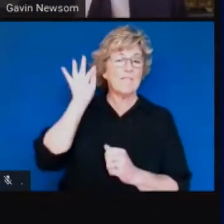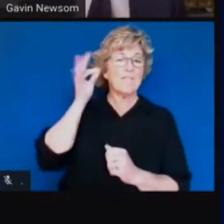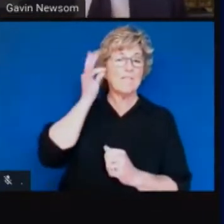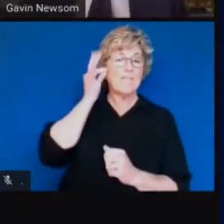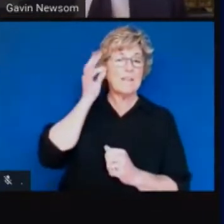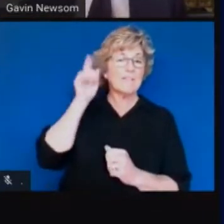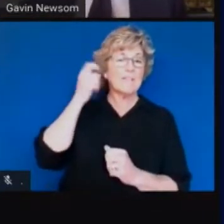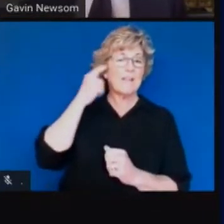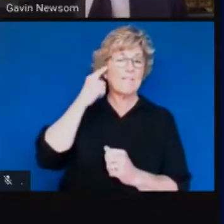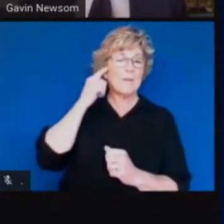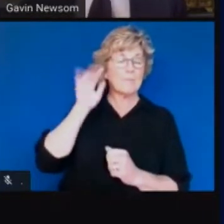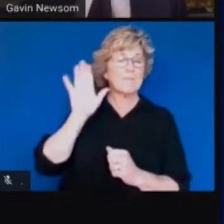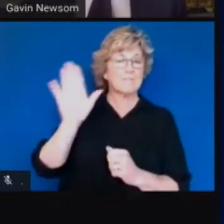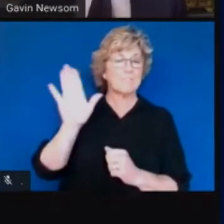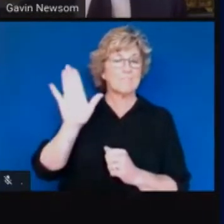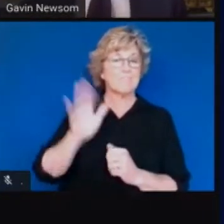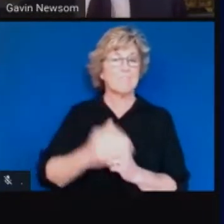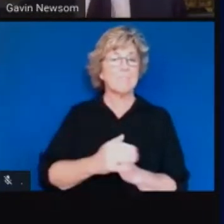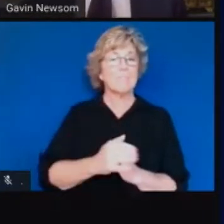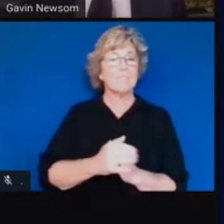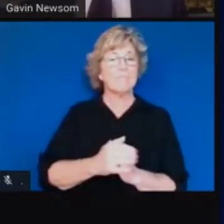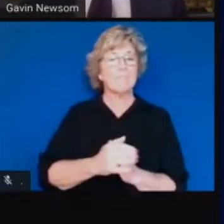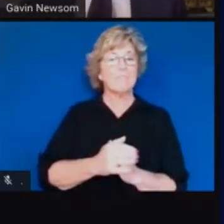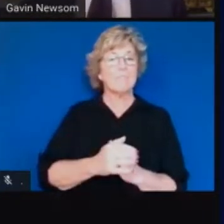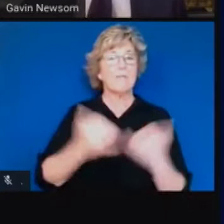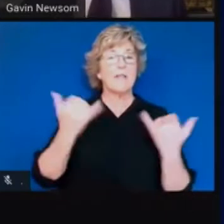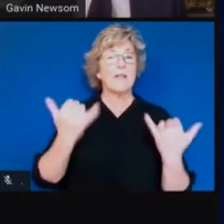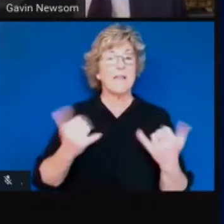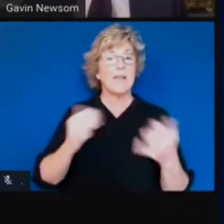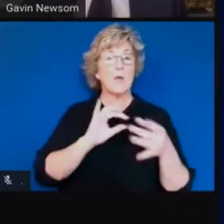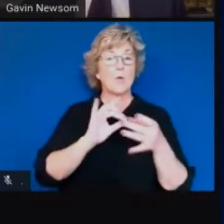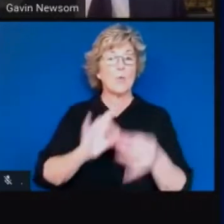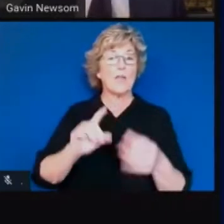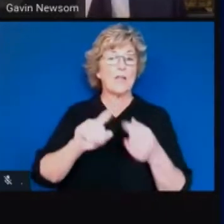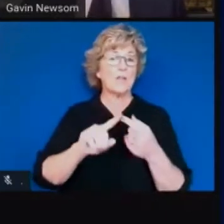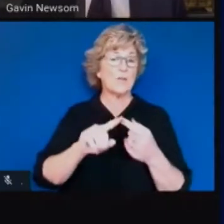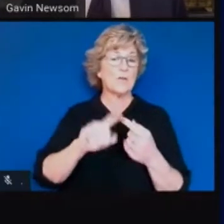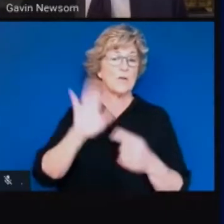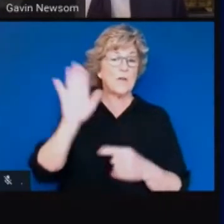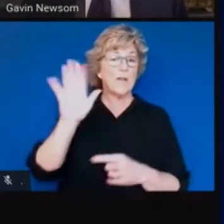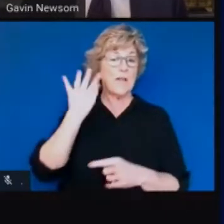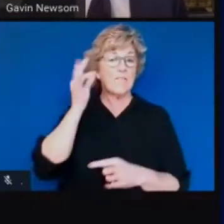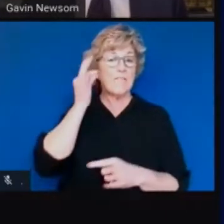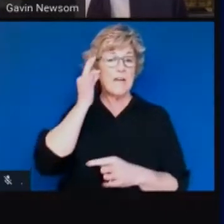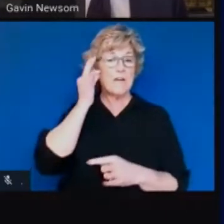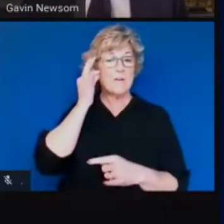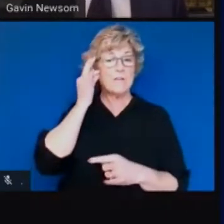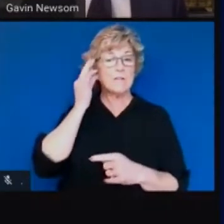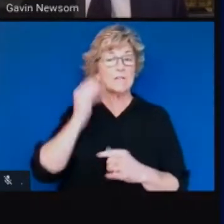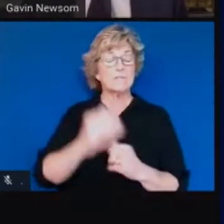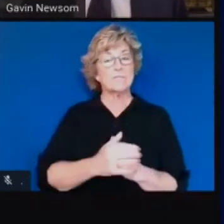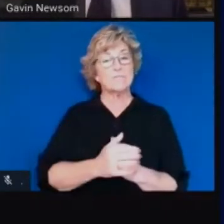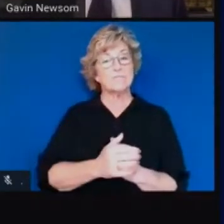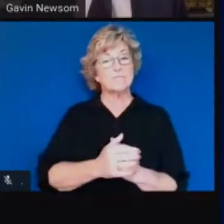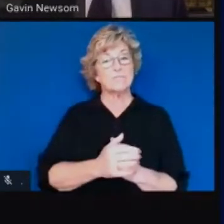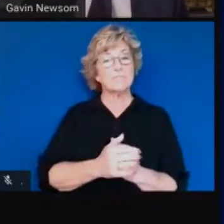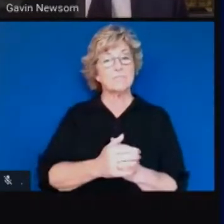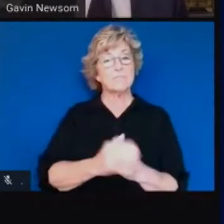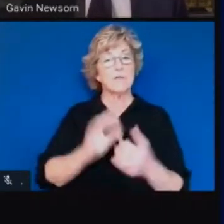just a brief second. As it relates to the federal requests, specifically around